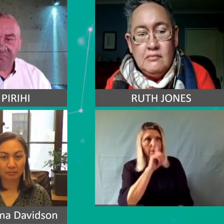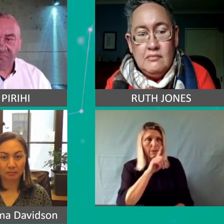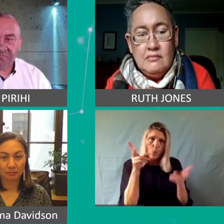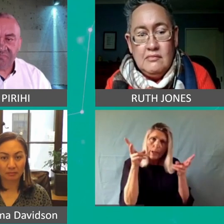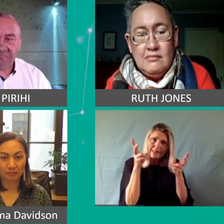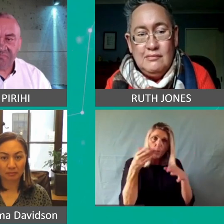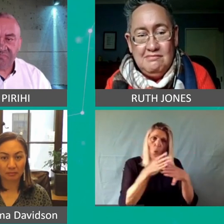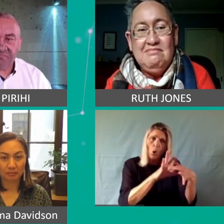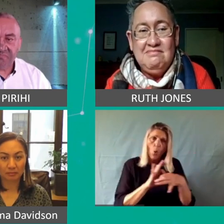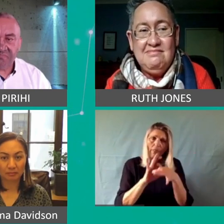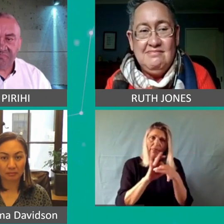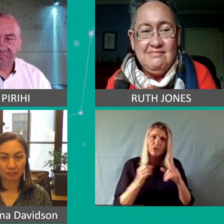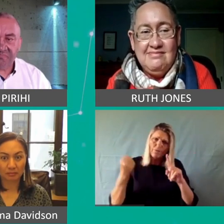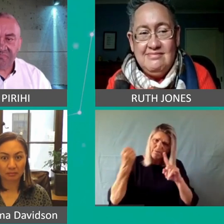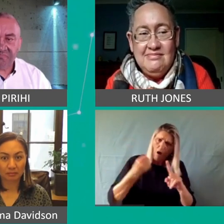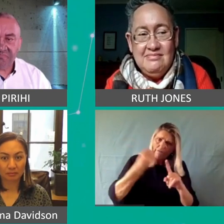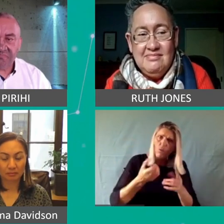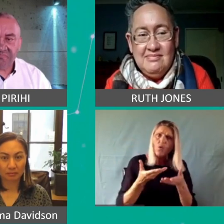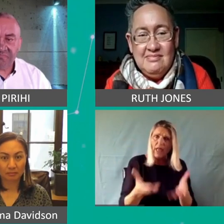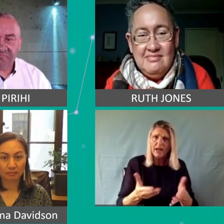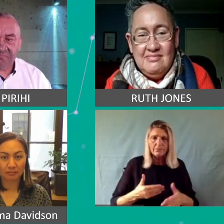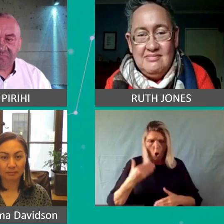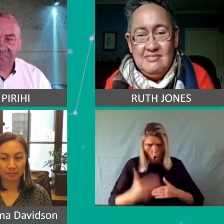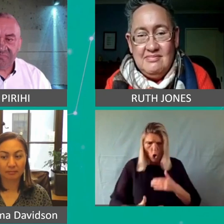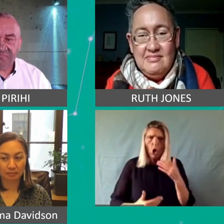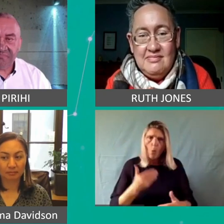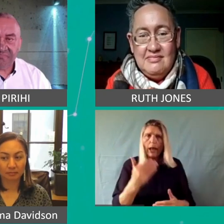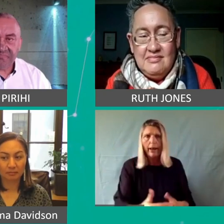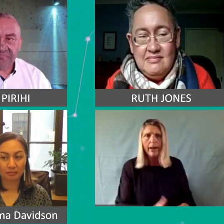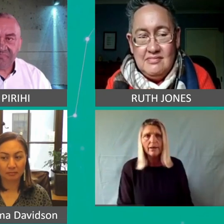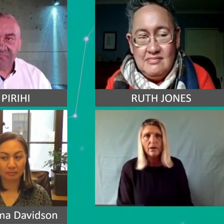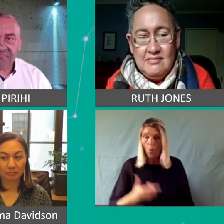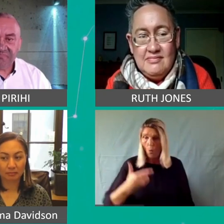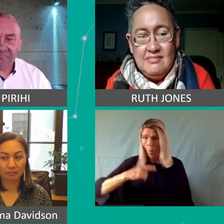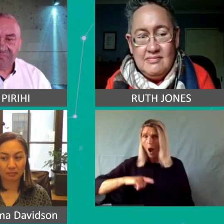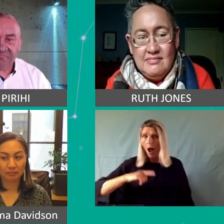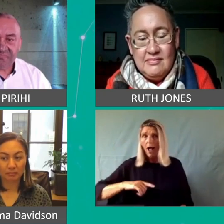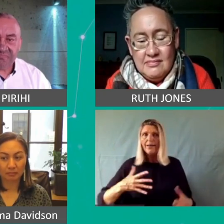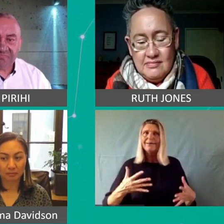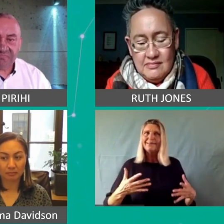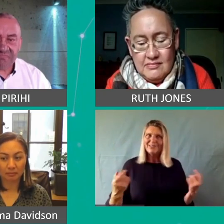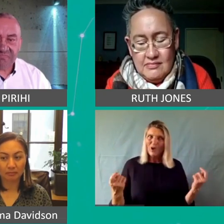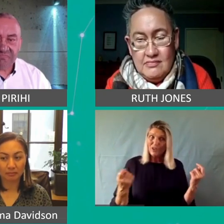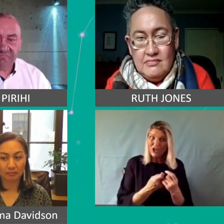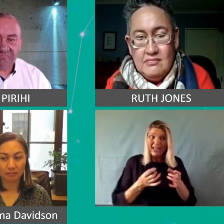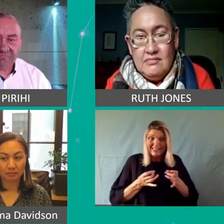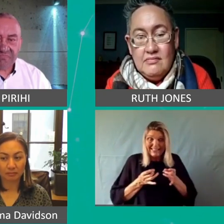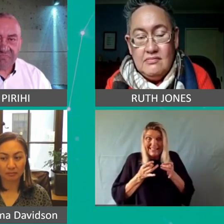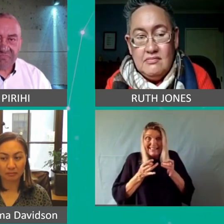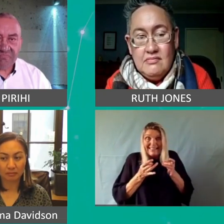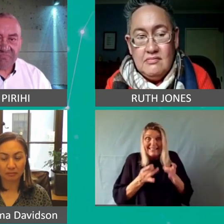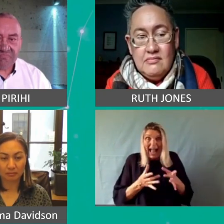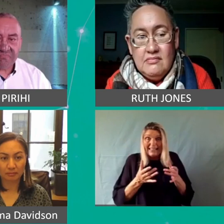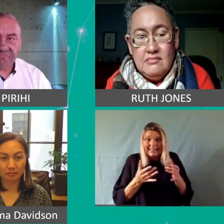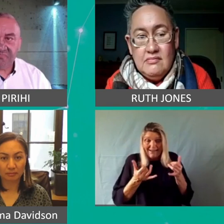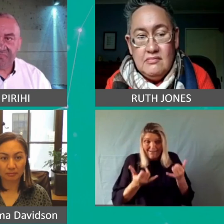us to advocate for that in an ongoing way so that the change that is beginning now will